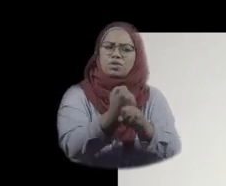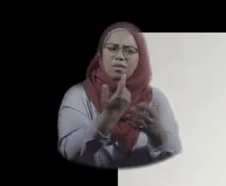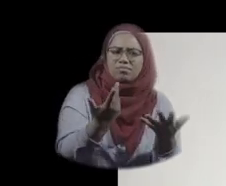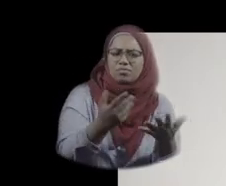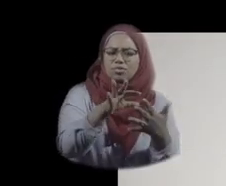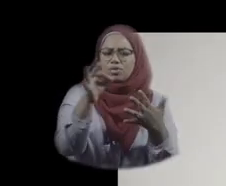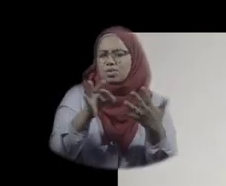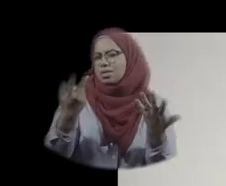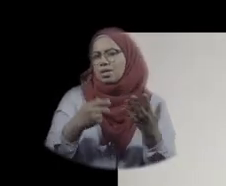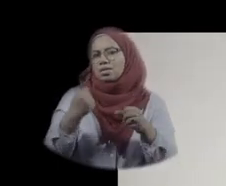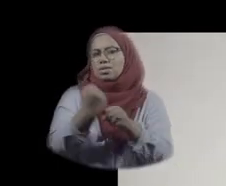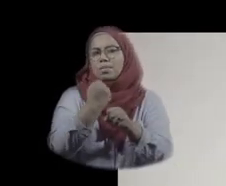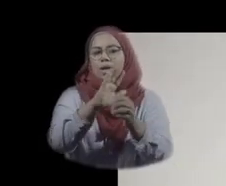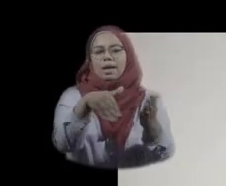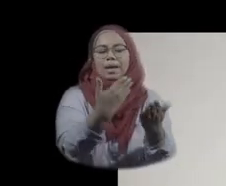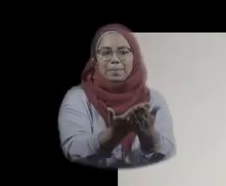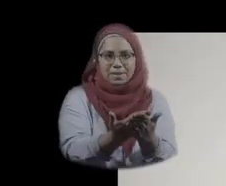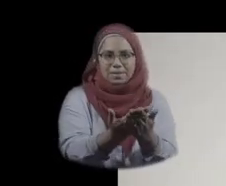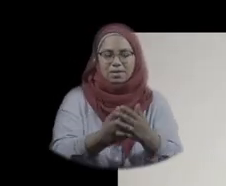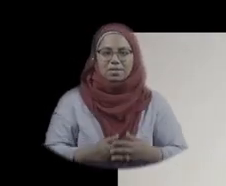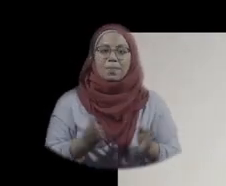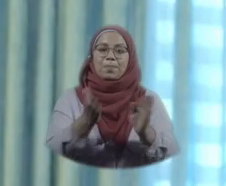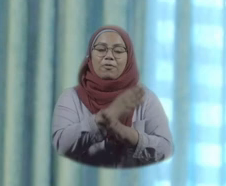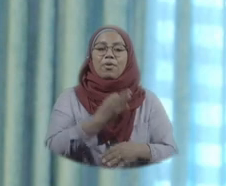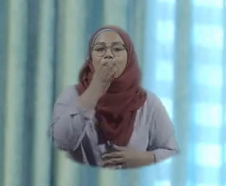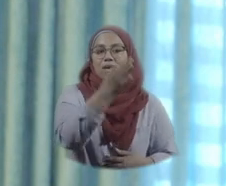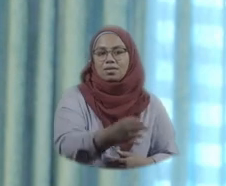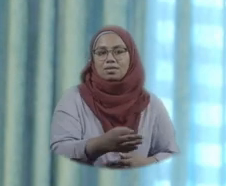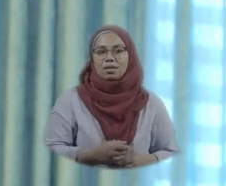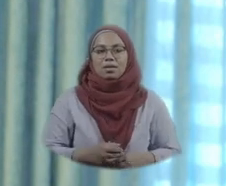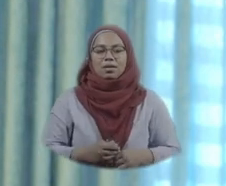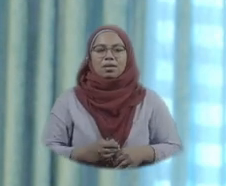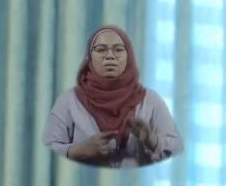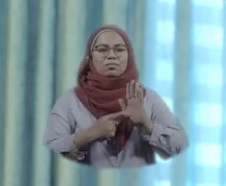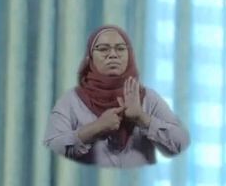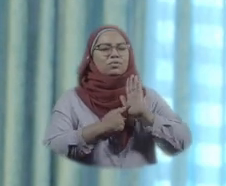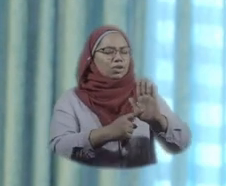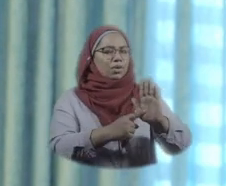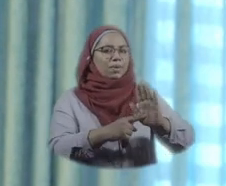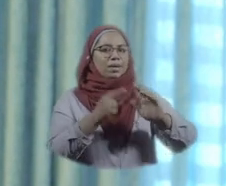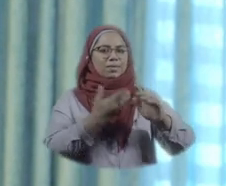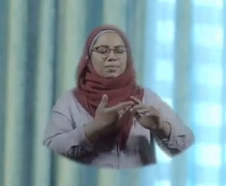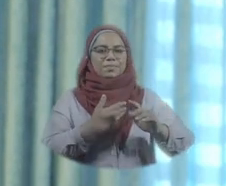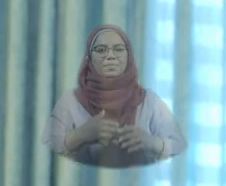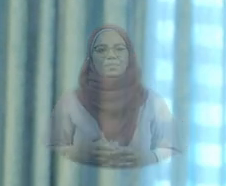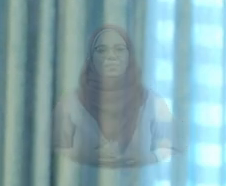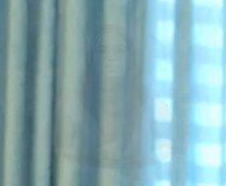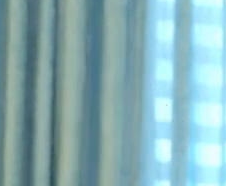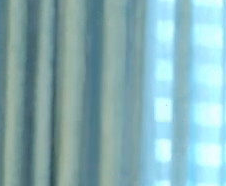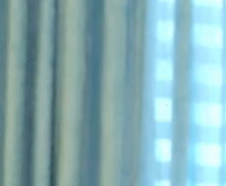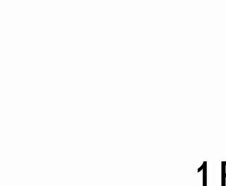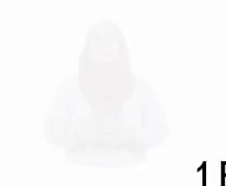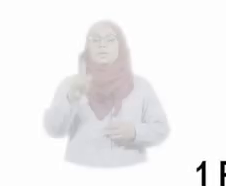kariya choose kura ne gota vazifa ka ne kare kura ru bisna me kanga episode 5 give swal ekon kure kura yu dana ta ta dan